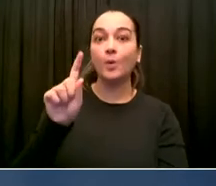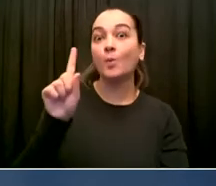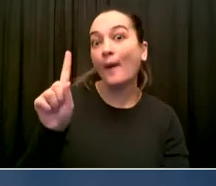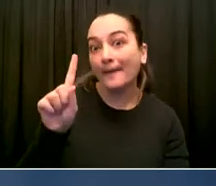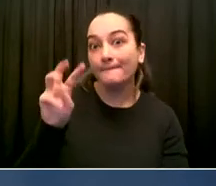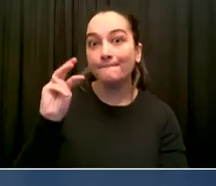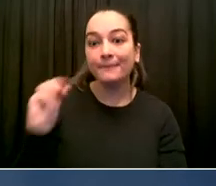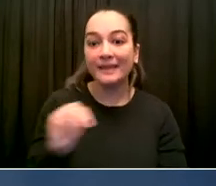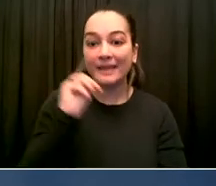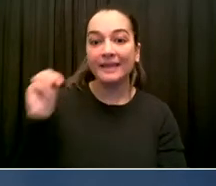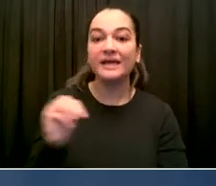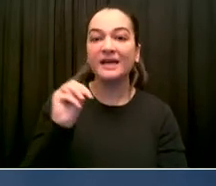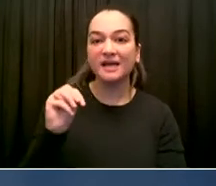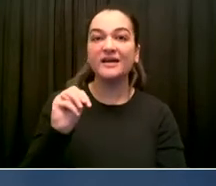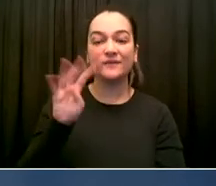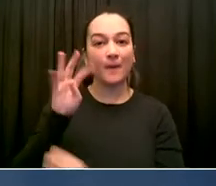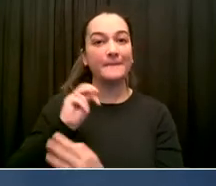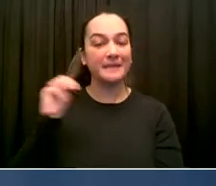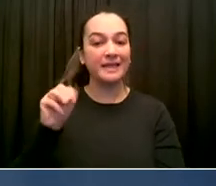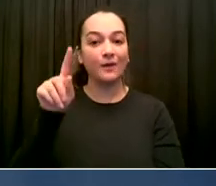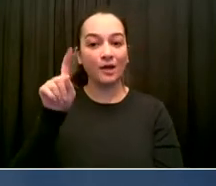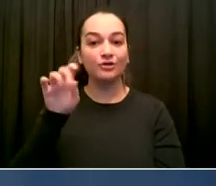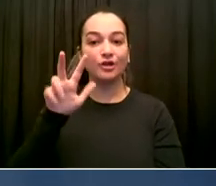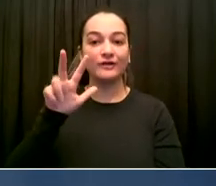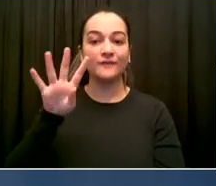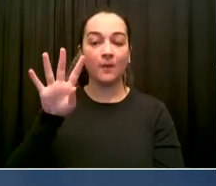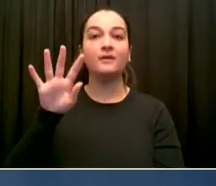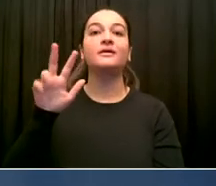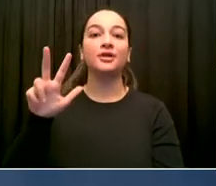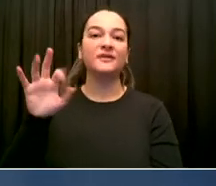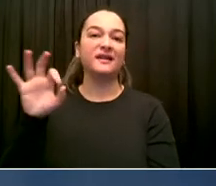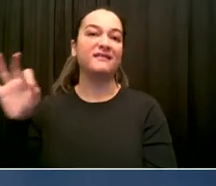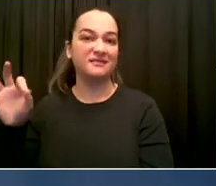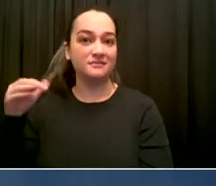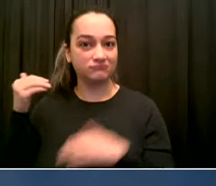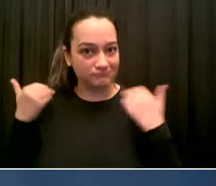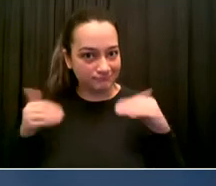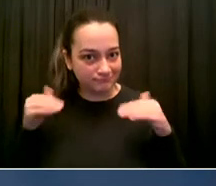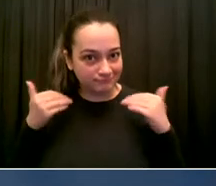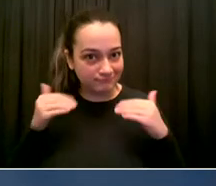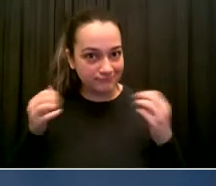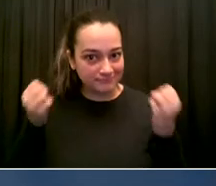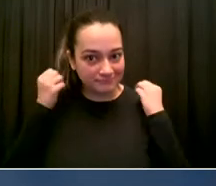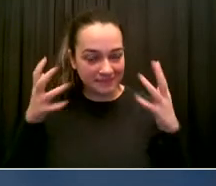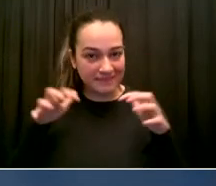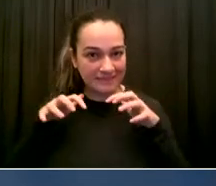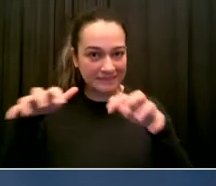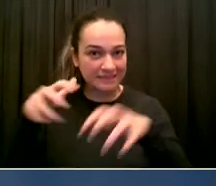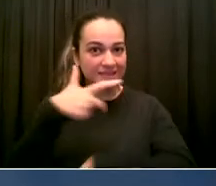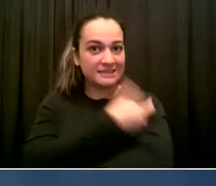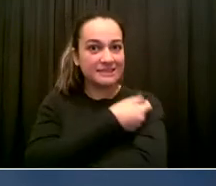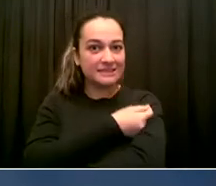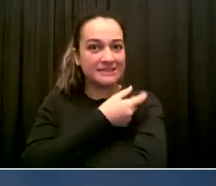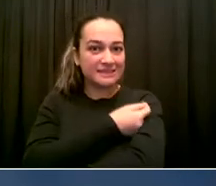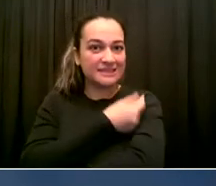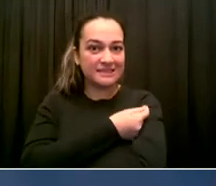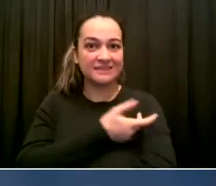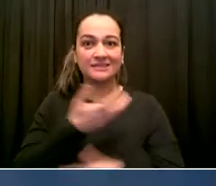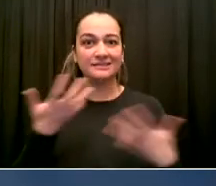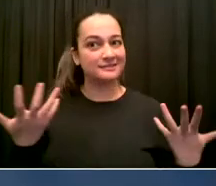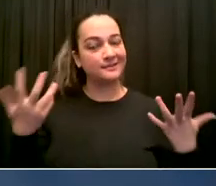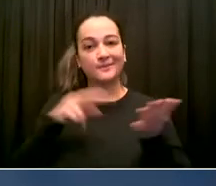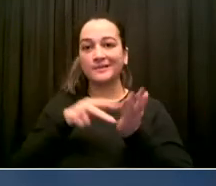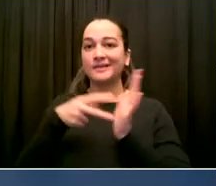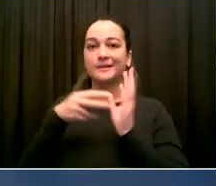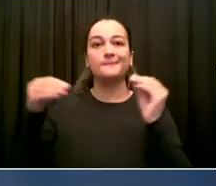4,134,399 vaccinations given from day one, and we are expecting a lot more supply soon. That's what we need. In the meantime,